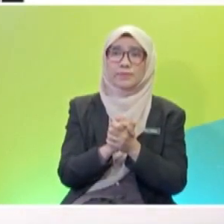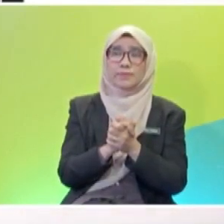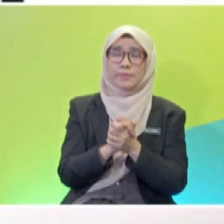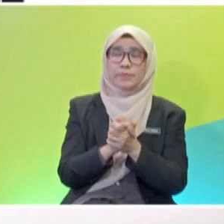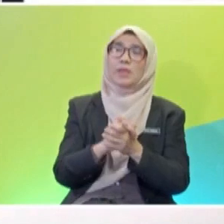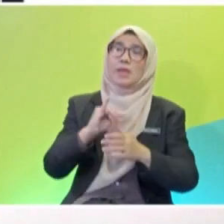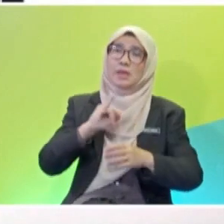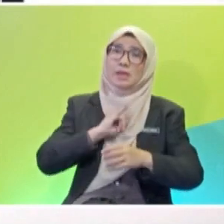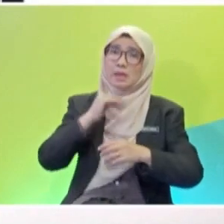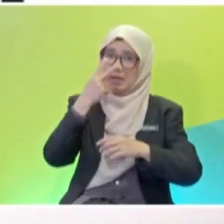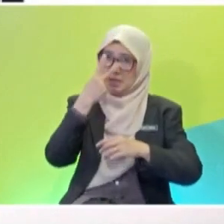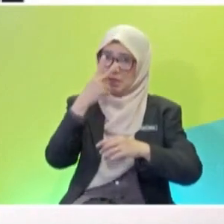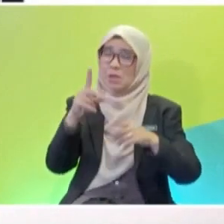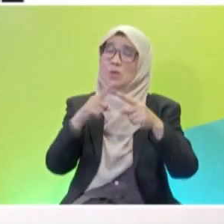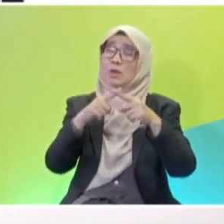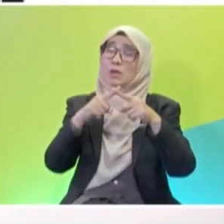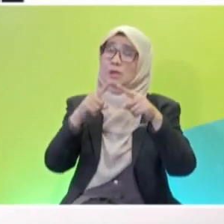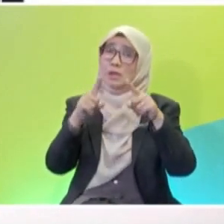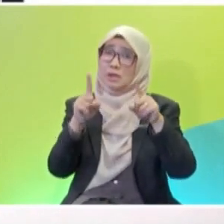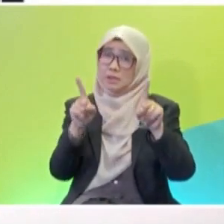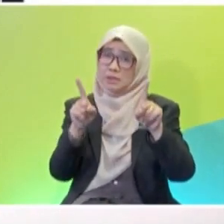differently. Mm-hmm. I will look differently because.